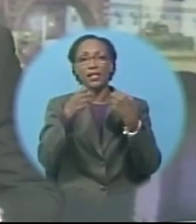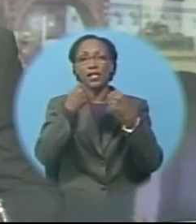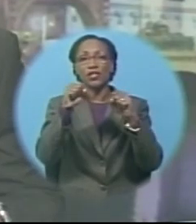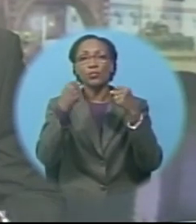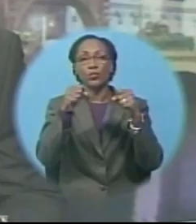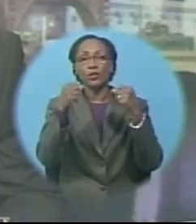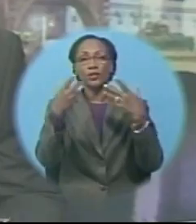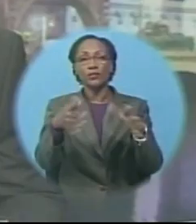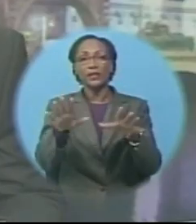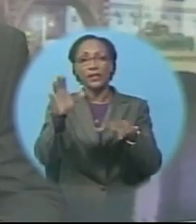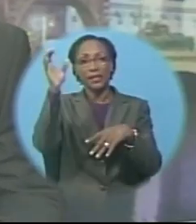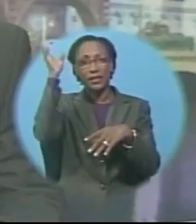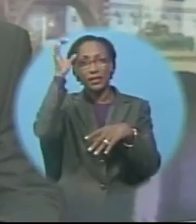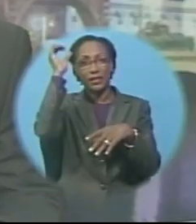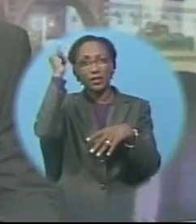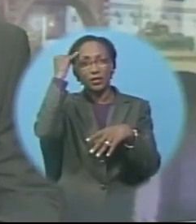Jones returns with the weather news.